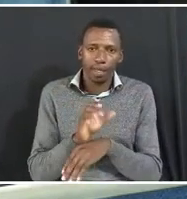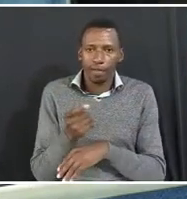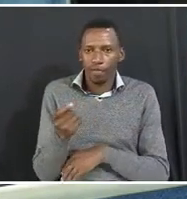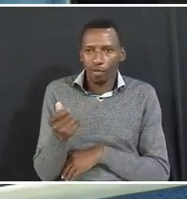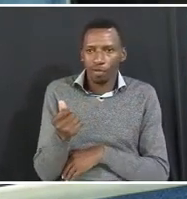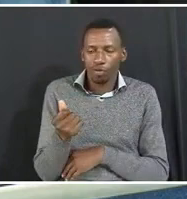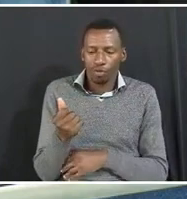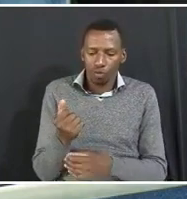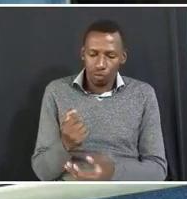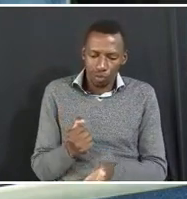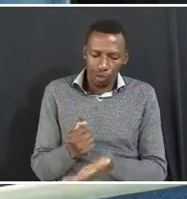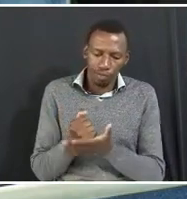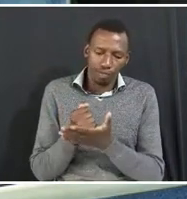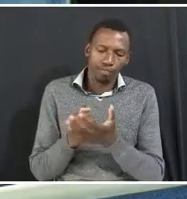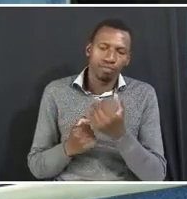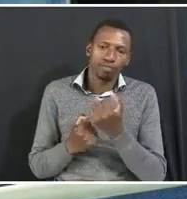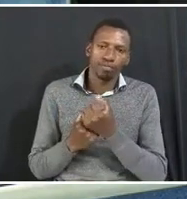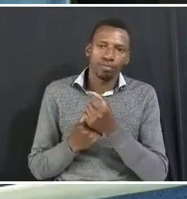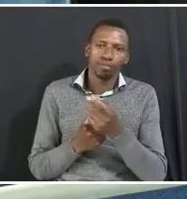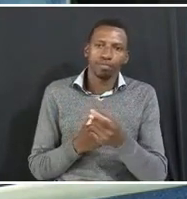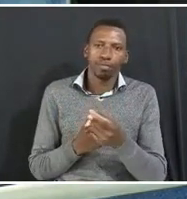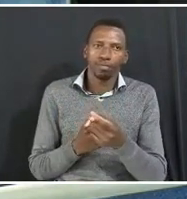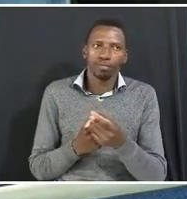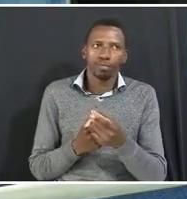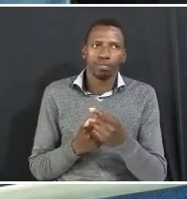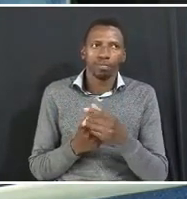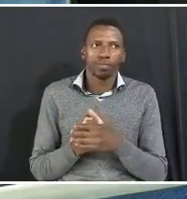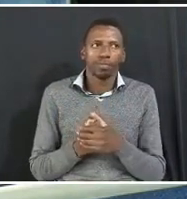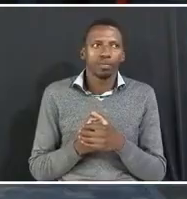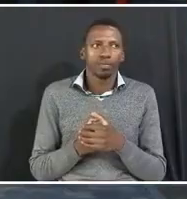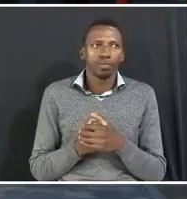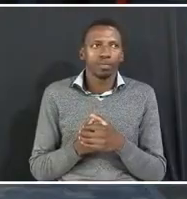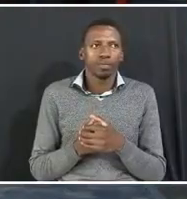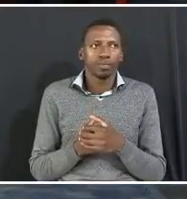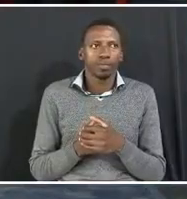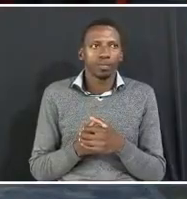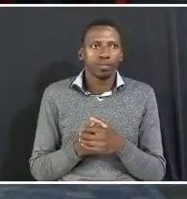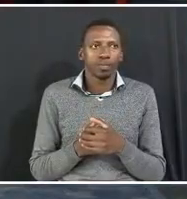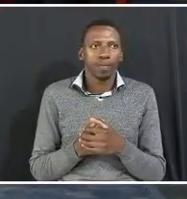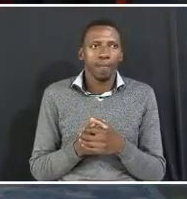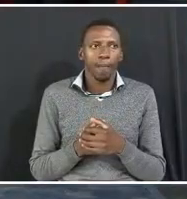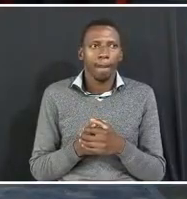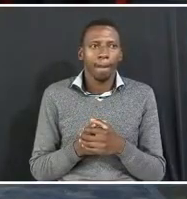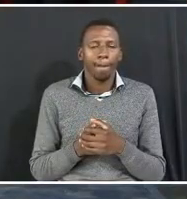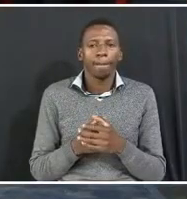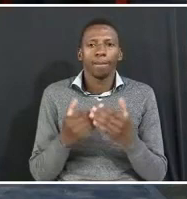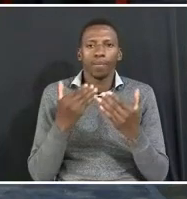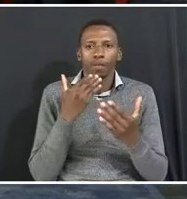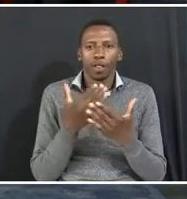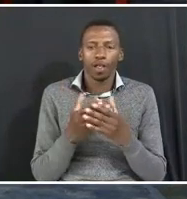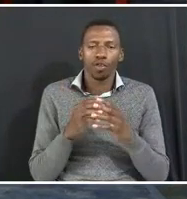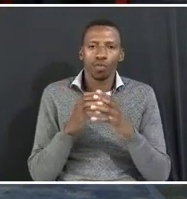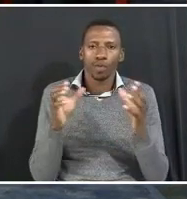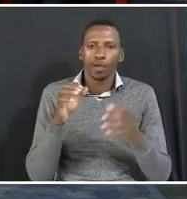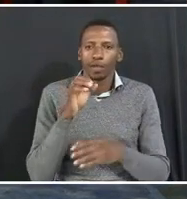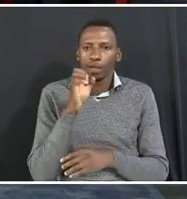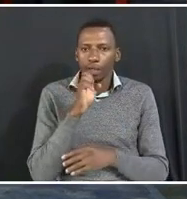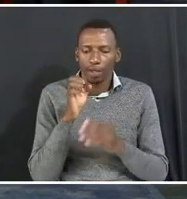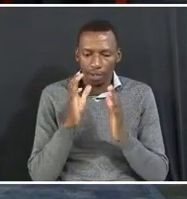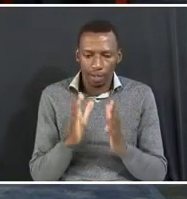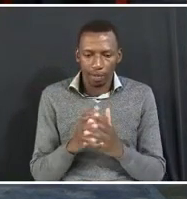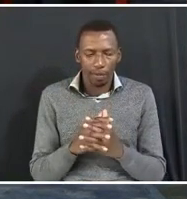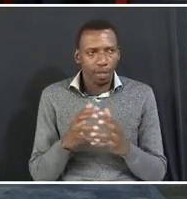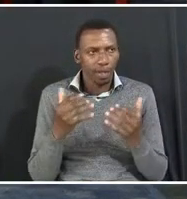assist a particular case, even if it's a student. Yeah. Yeah. Mm. Okay. Well, thank you so much, Elder.